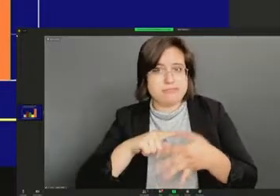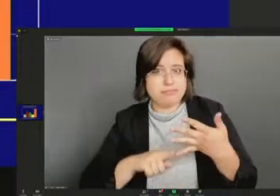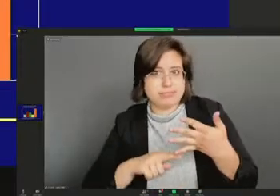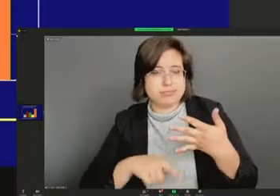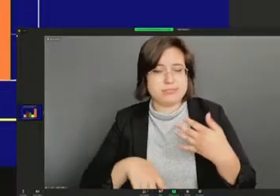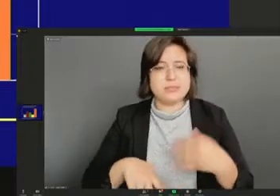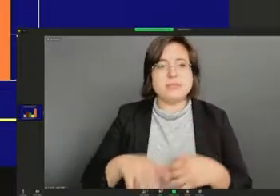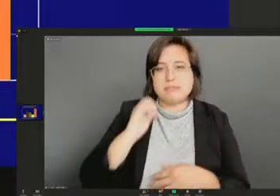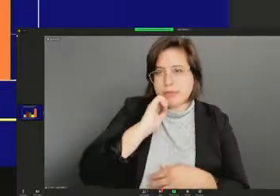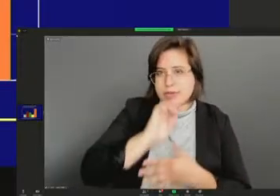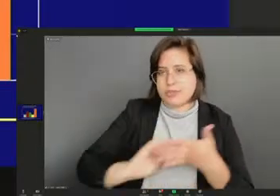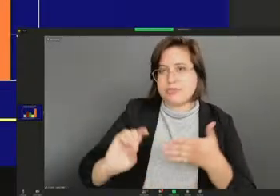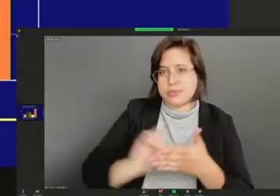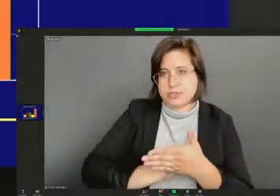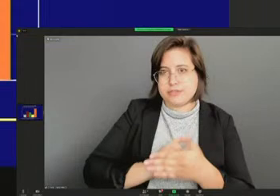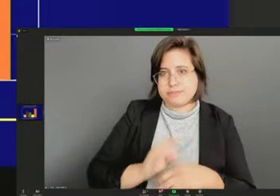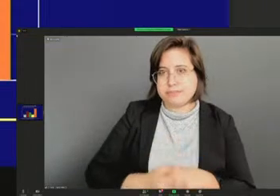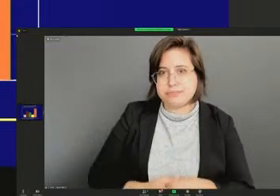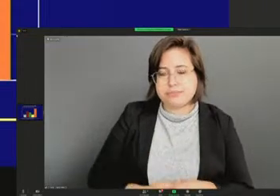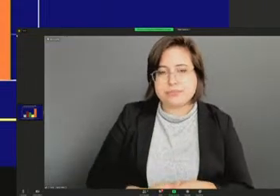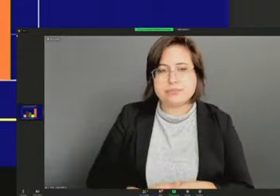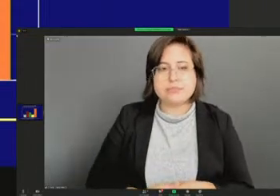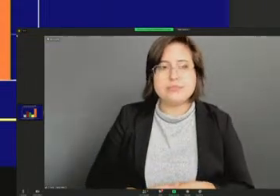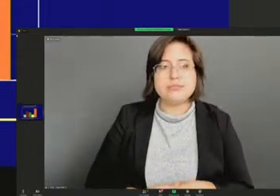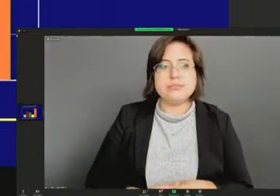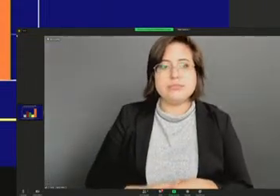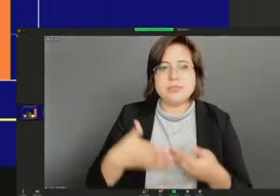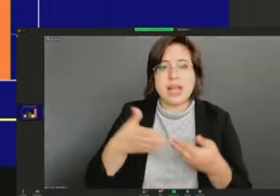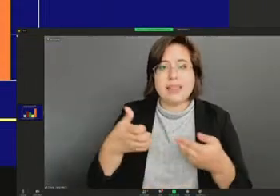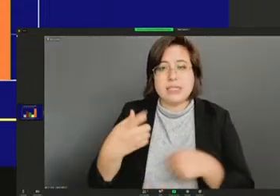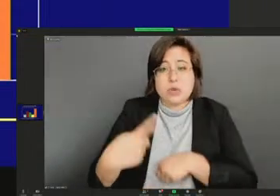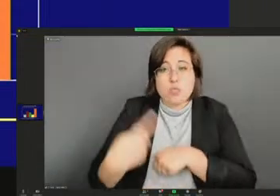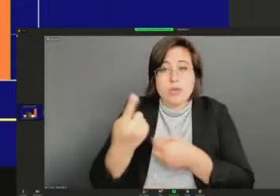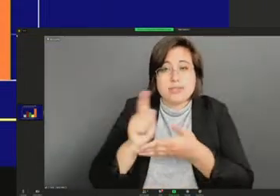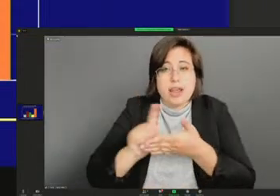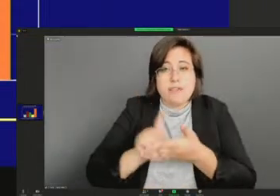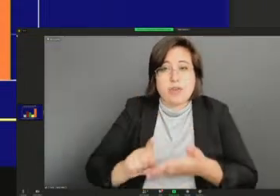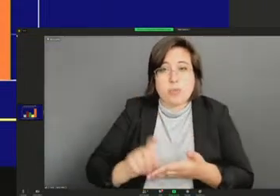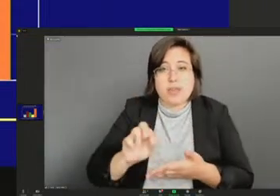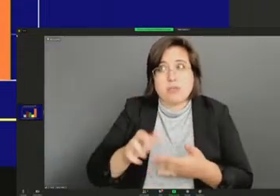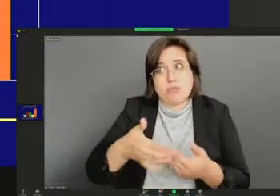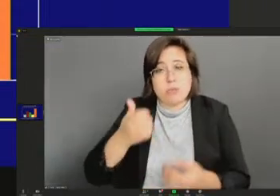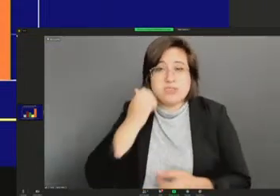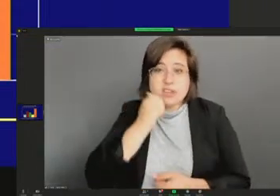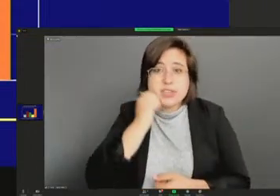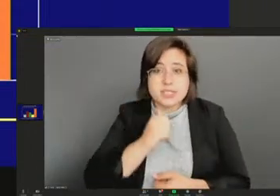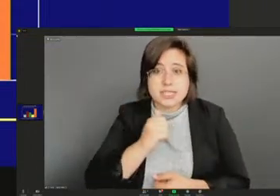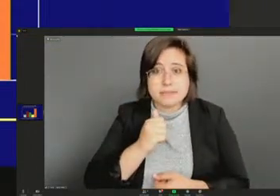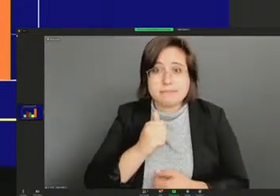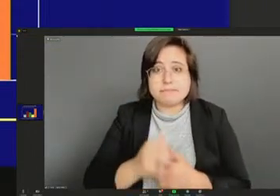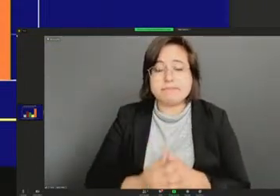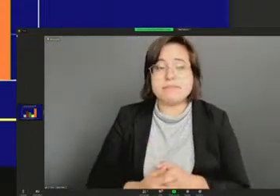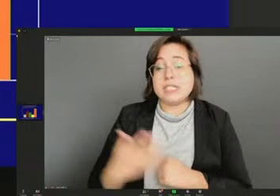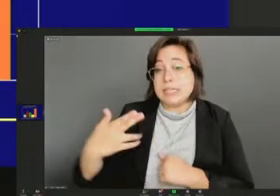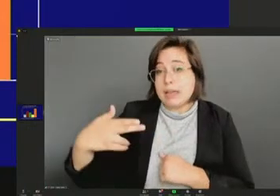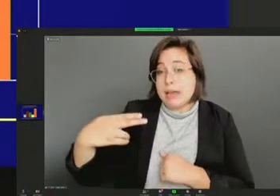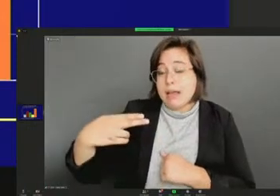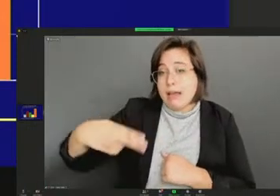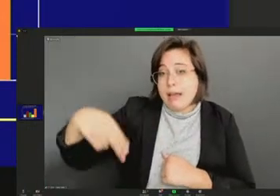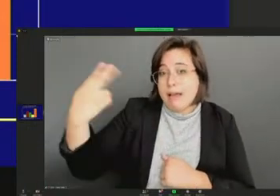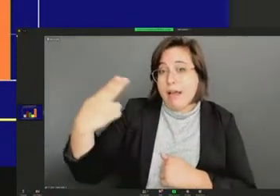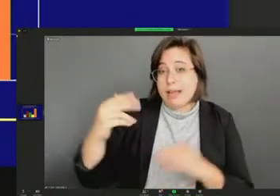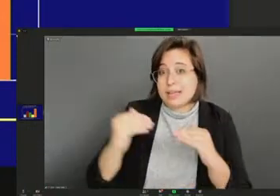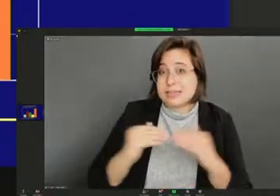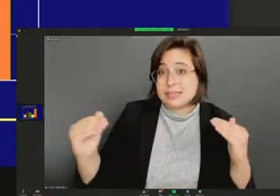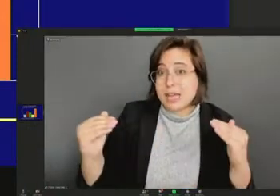experiences of everyday discrimination at least once a week or almost every day. The highest level was reported by Native